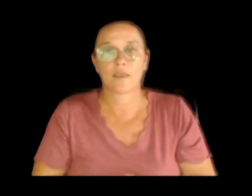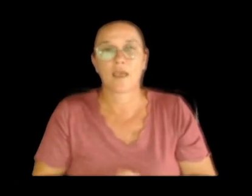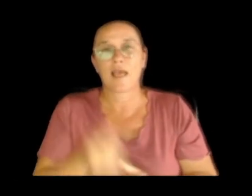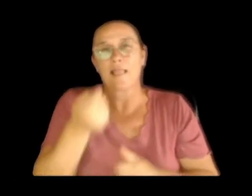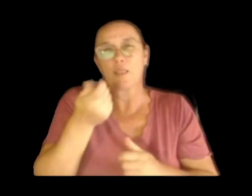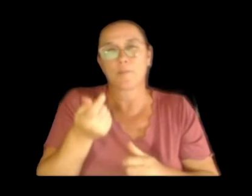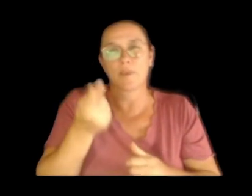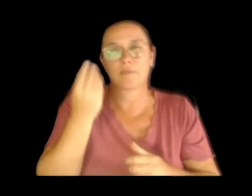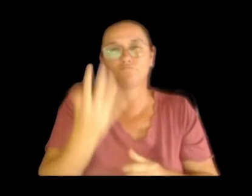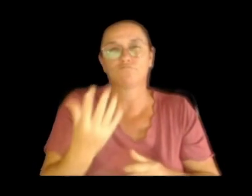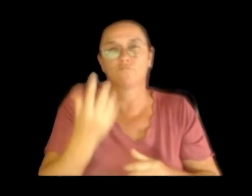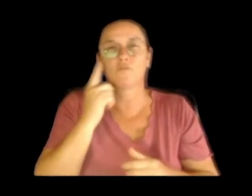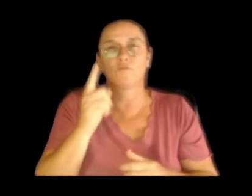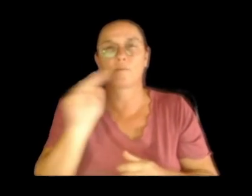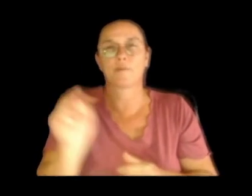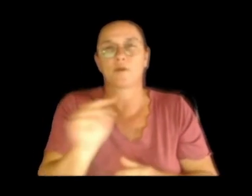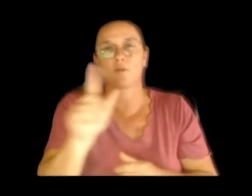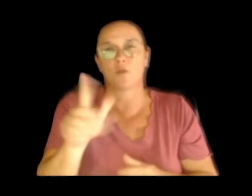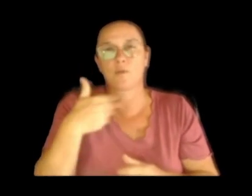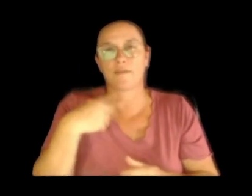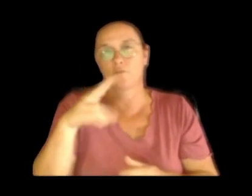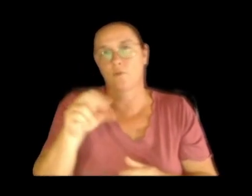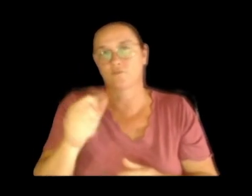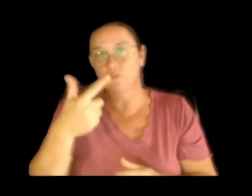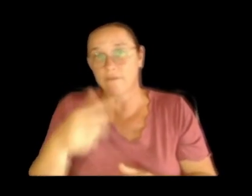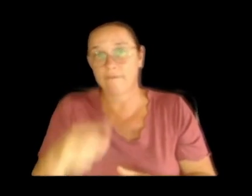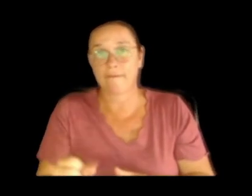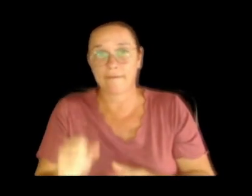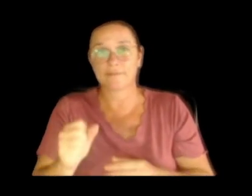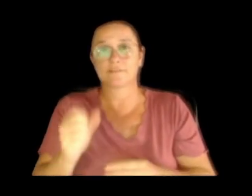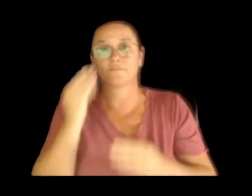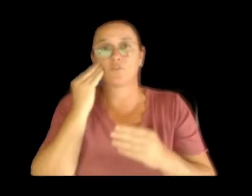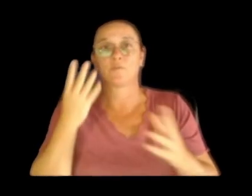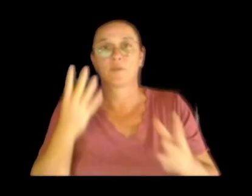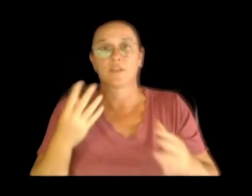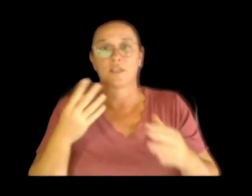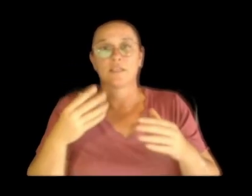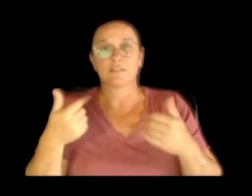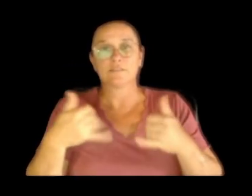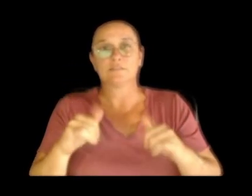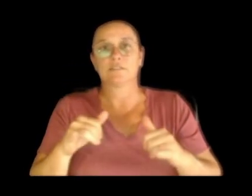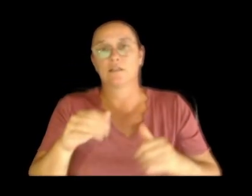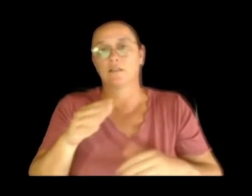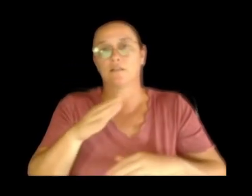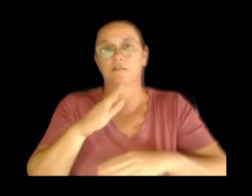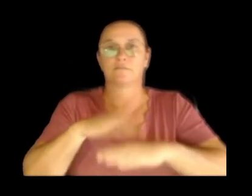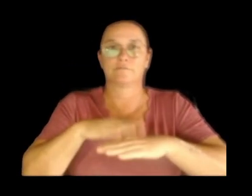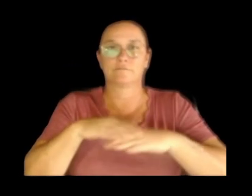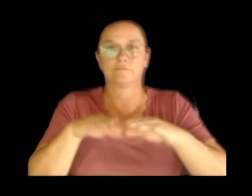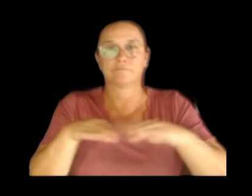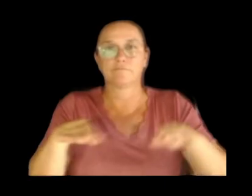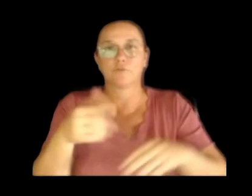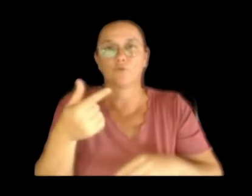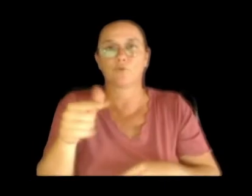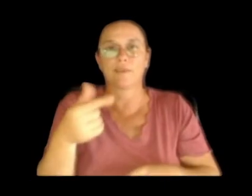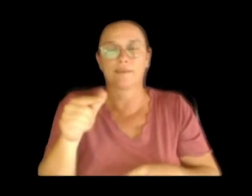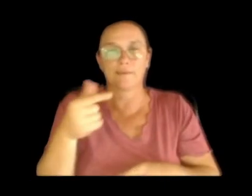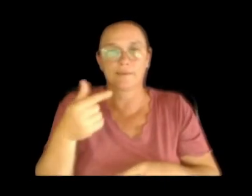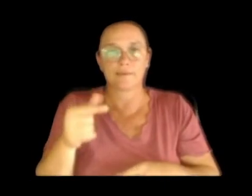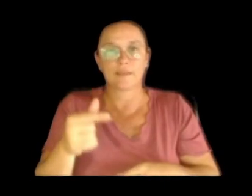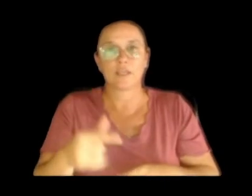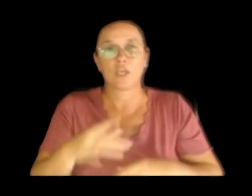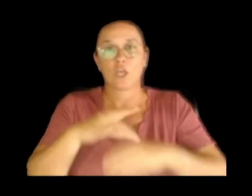had a new USGS monthly update issued with the volcano still at alert level normal, color code green. Earthquake rates